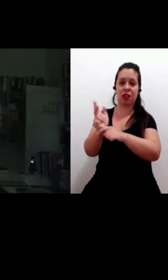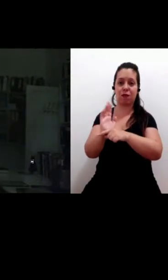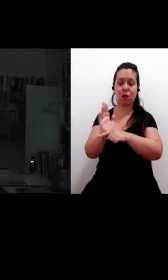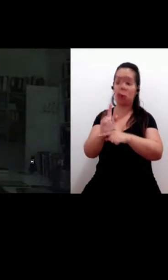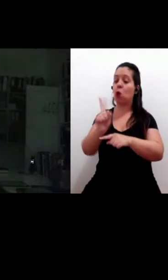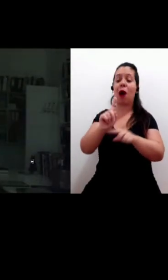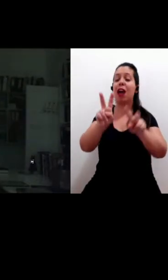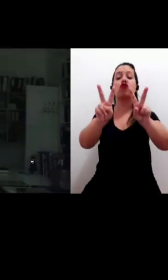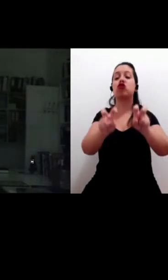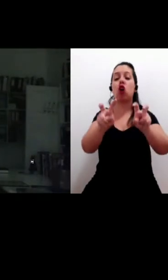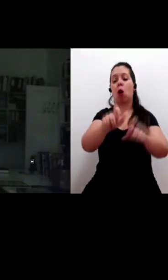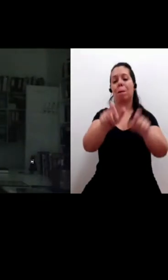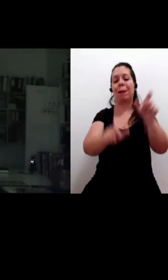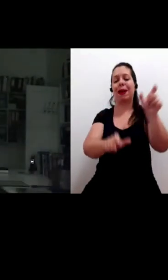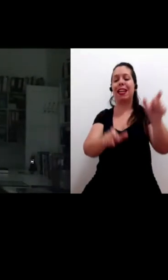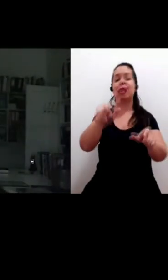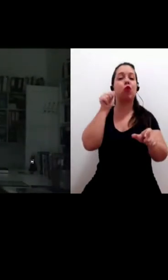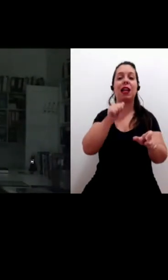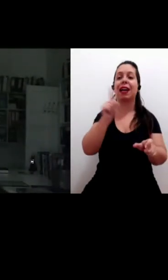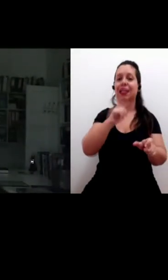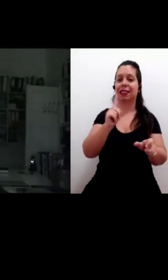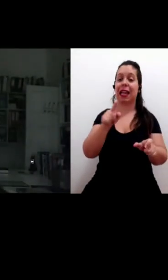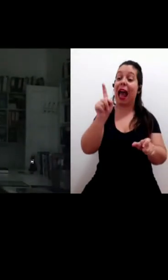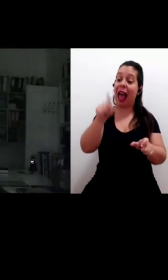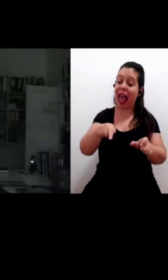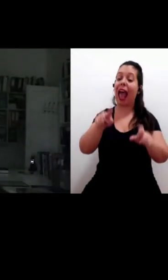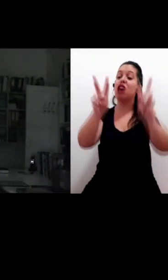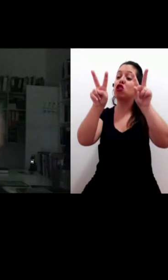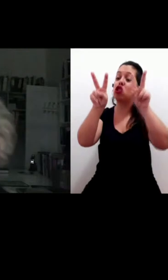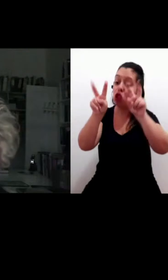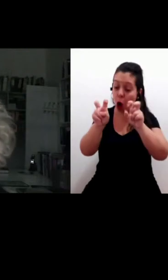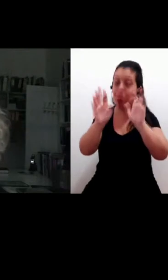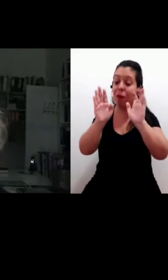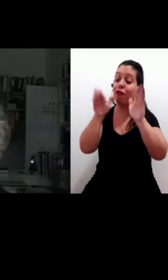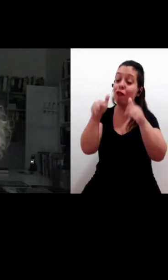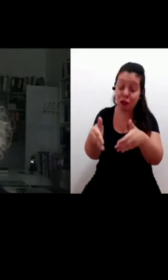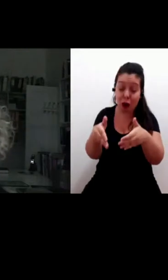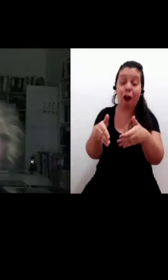point. And so that's why I felt